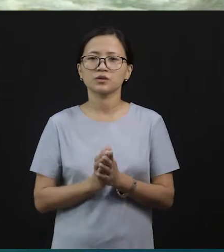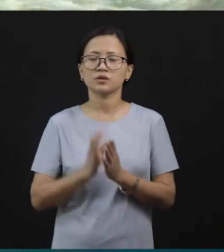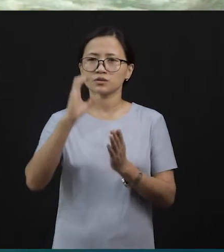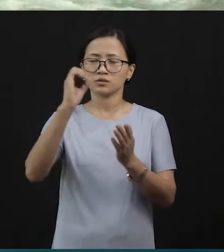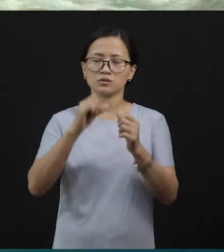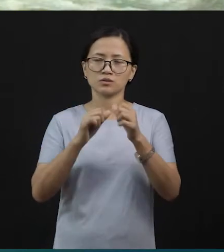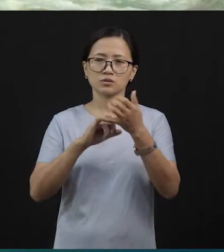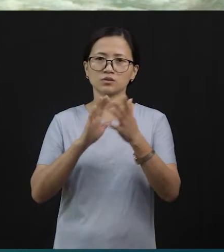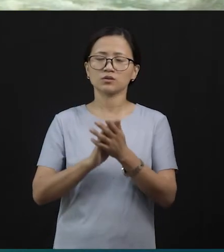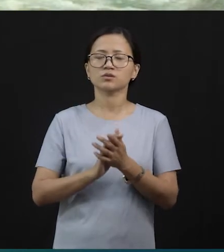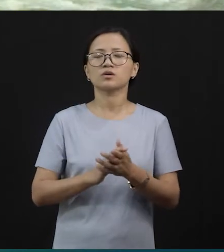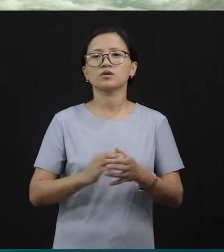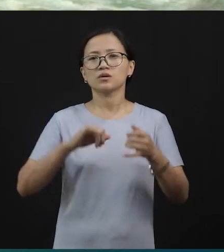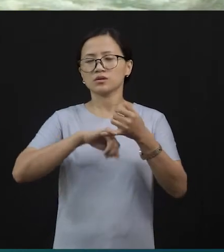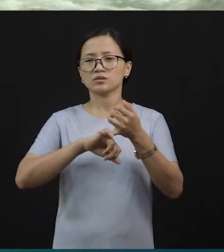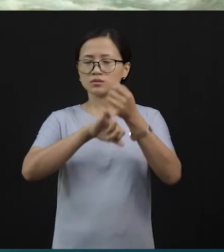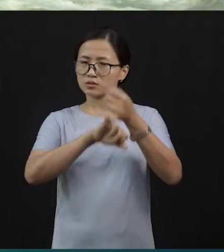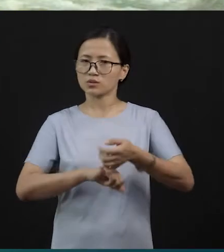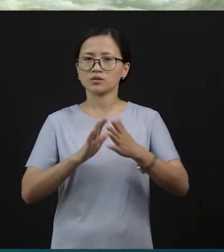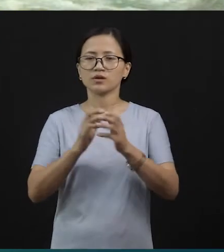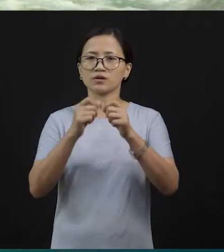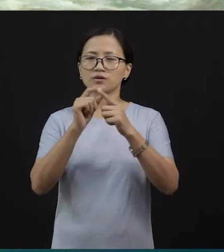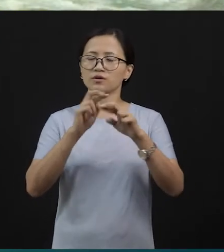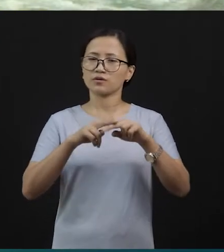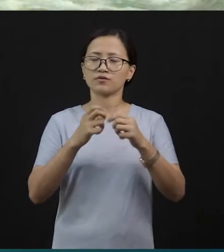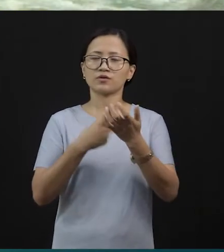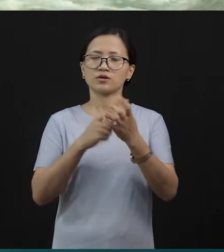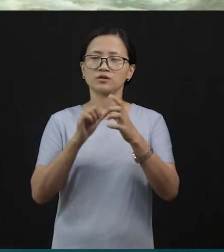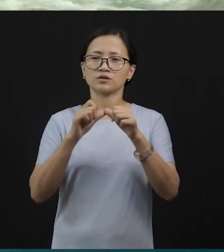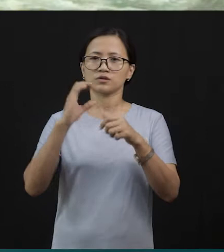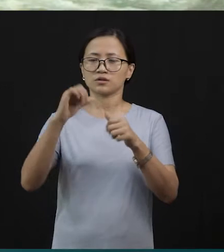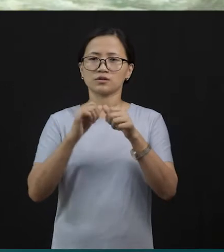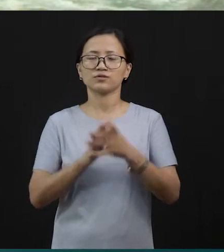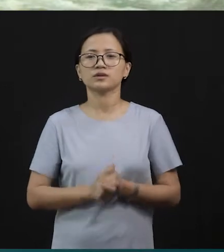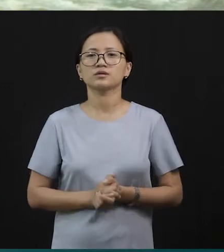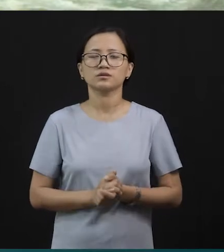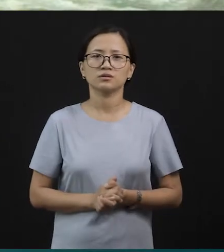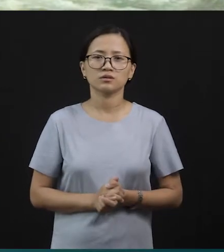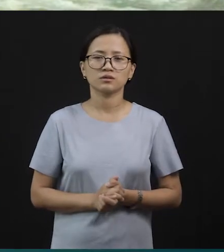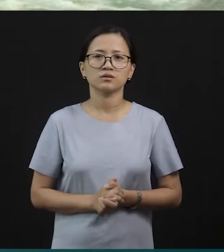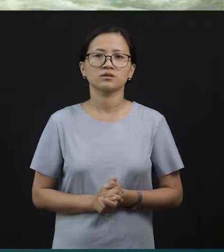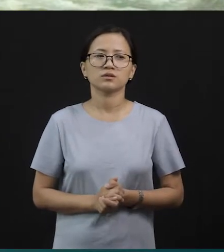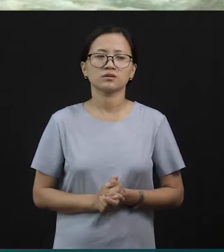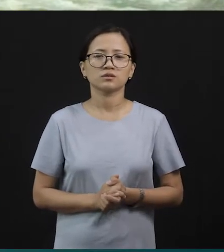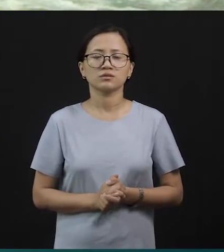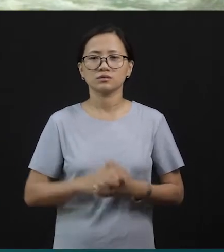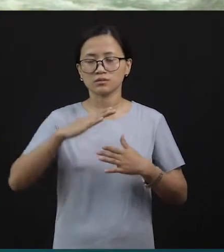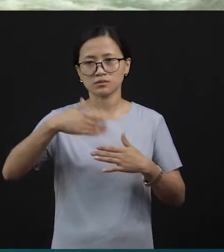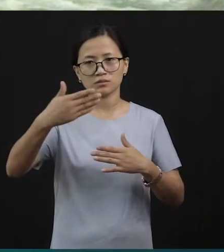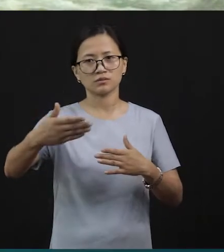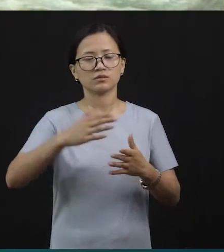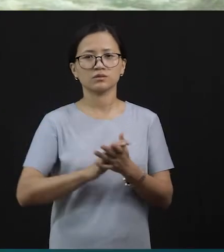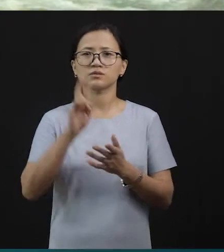coast of South Africa. He was the person who discovered the Cape of Good Hope, but later